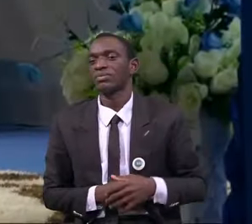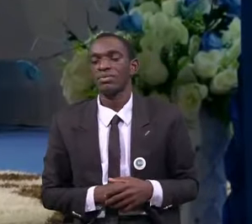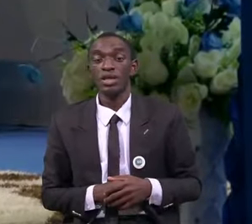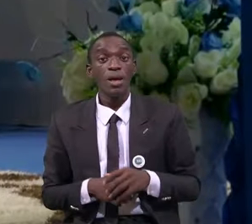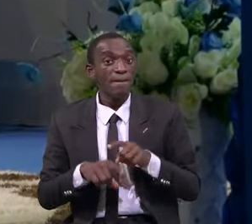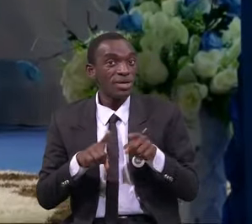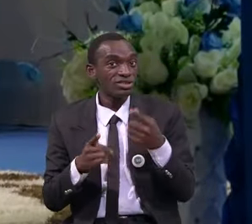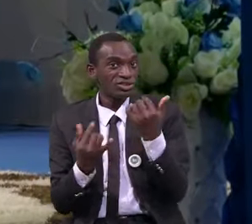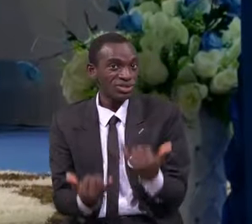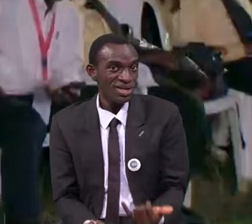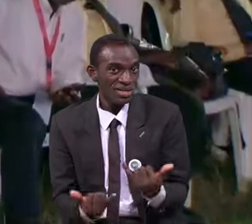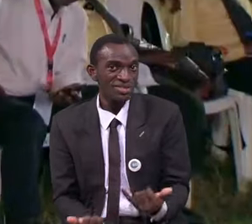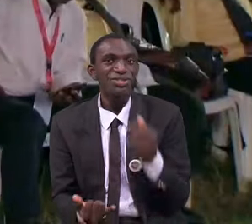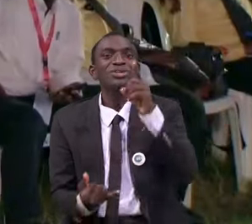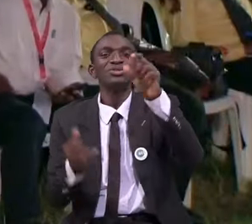Tonight, you can.